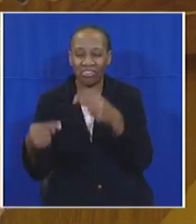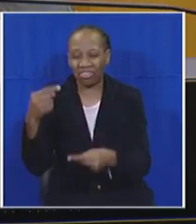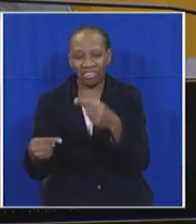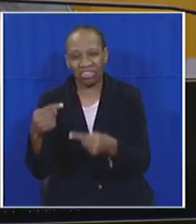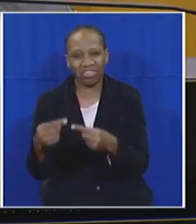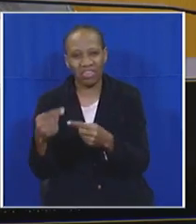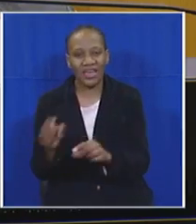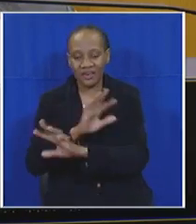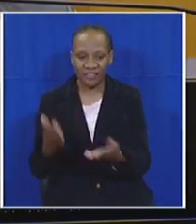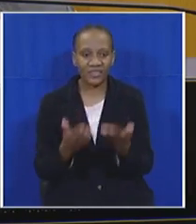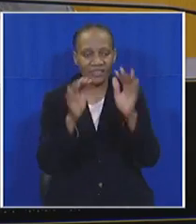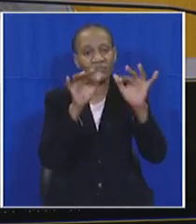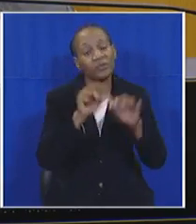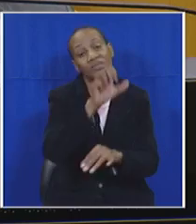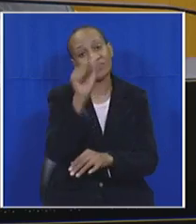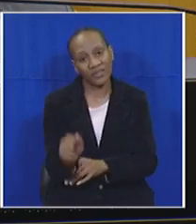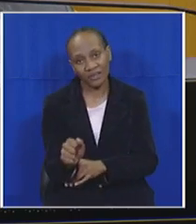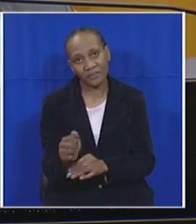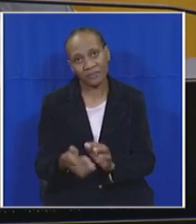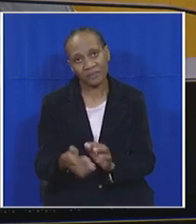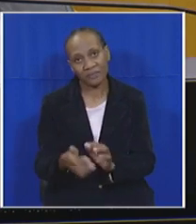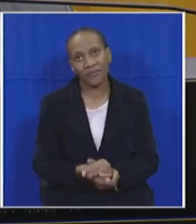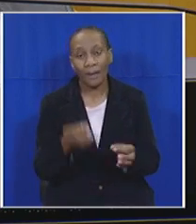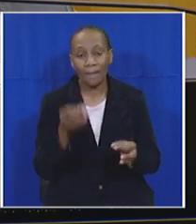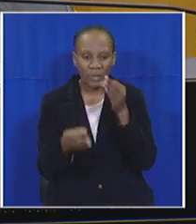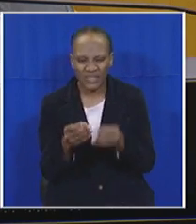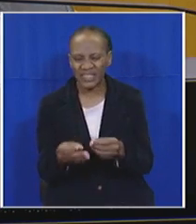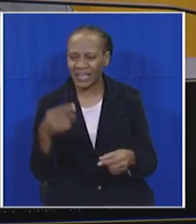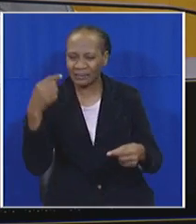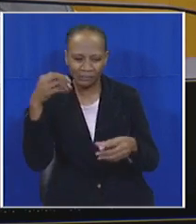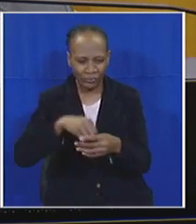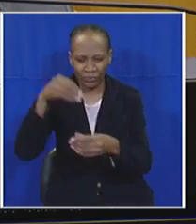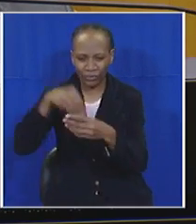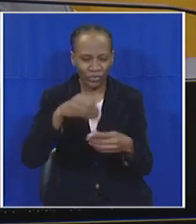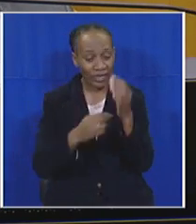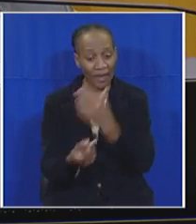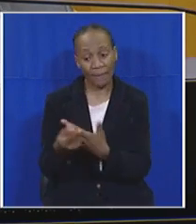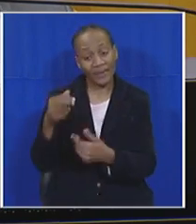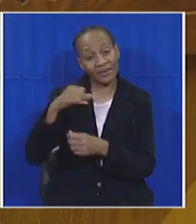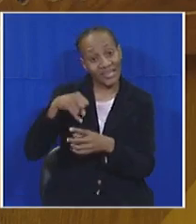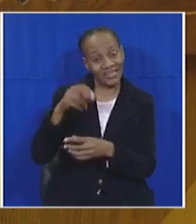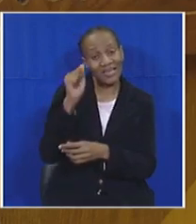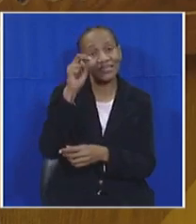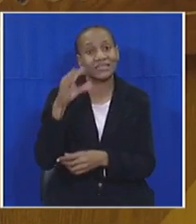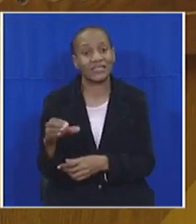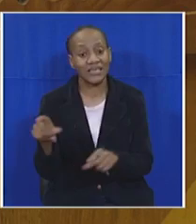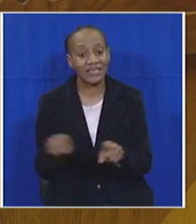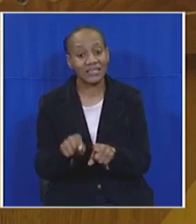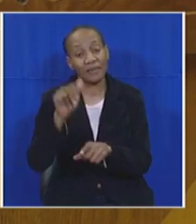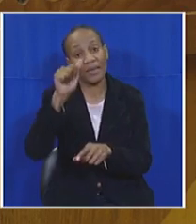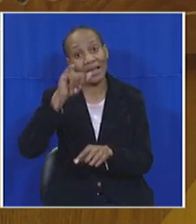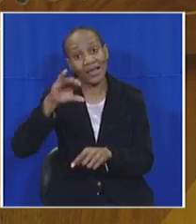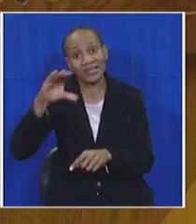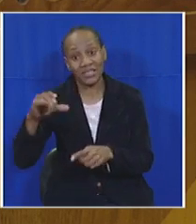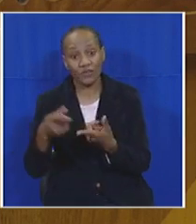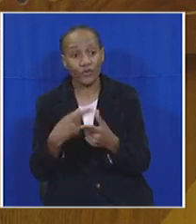but other examples abound. The political hypocrisy evidenced by the ANC in acceding to the AIC's demand for